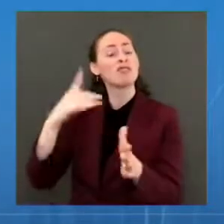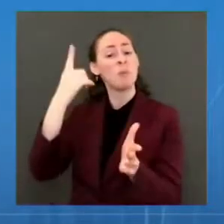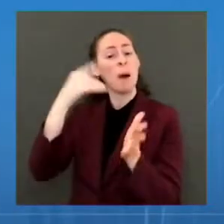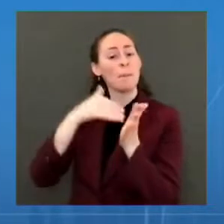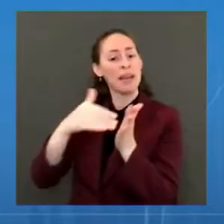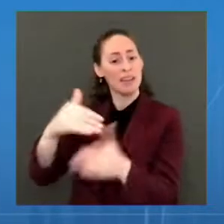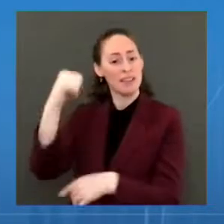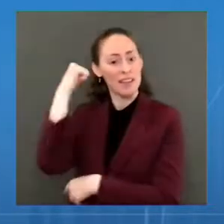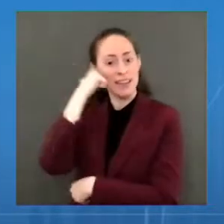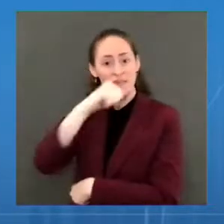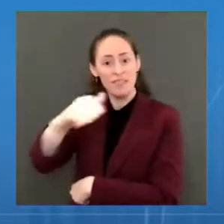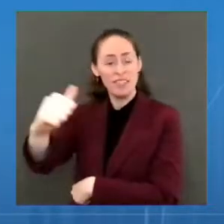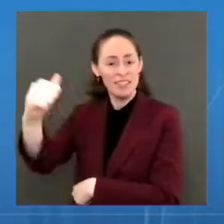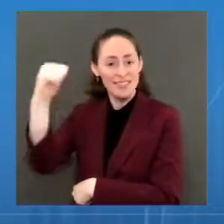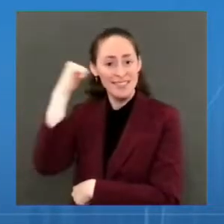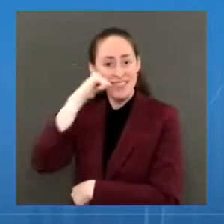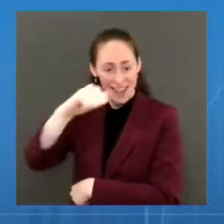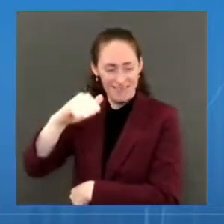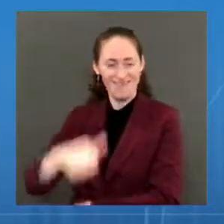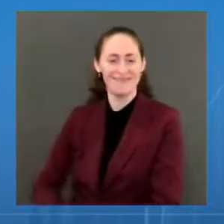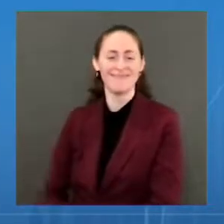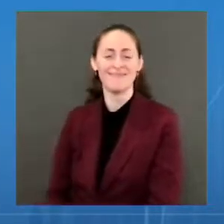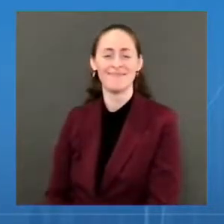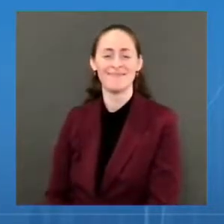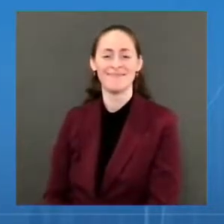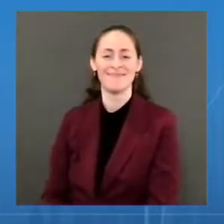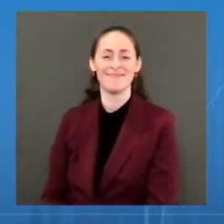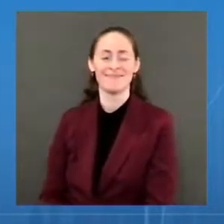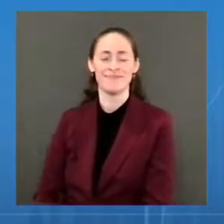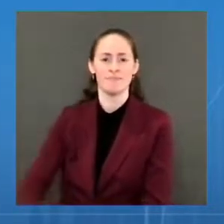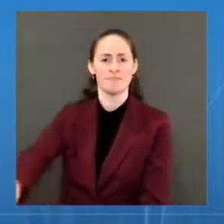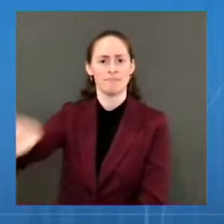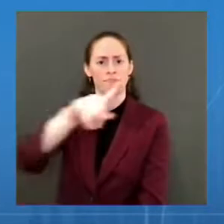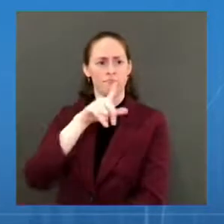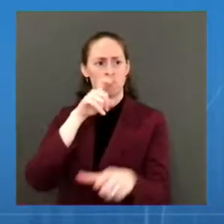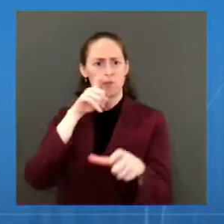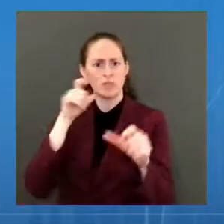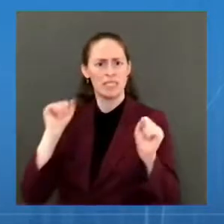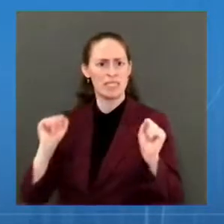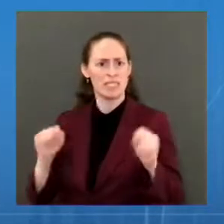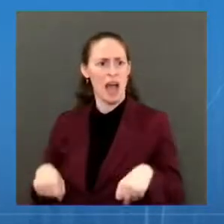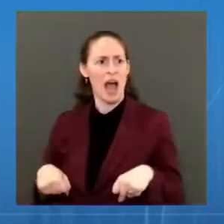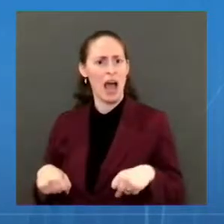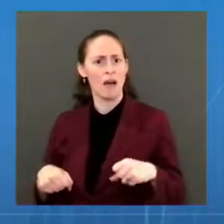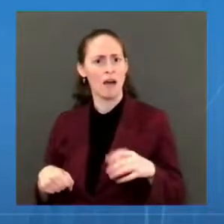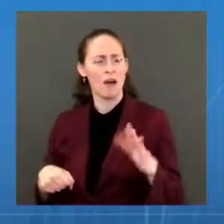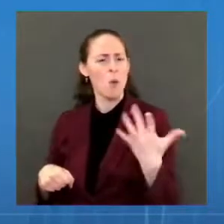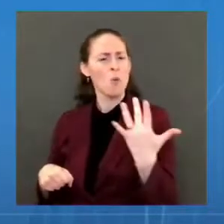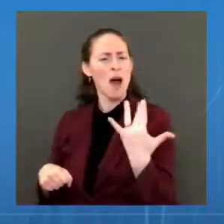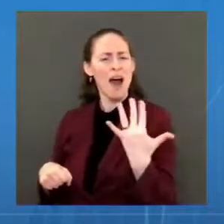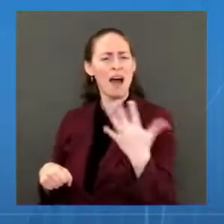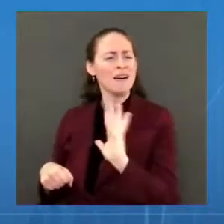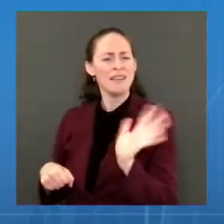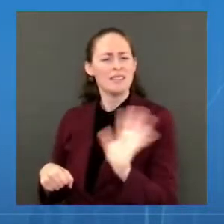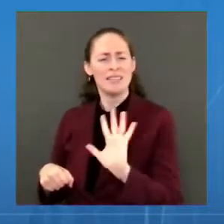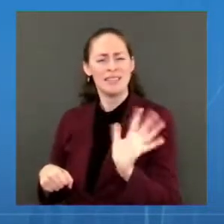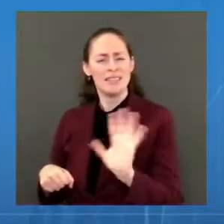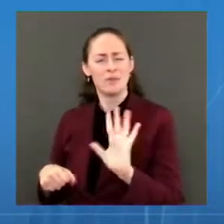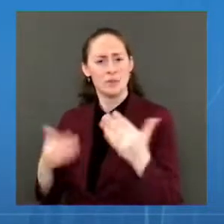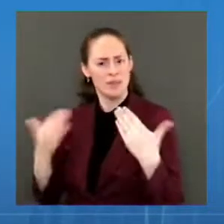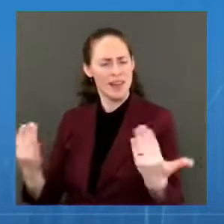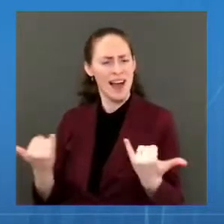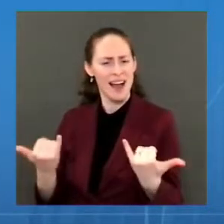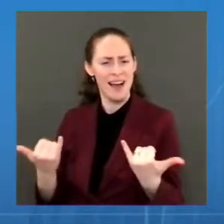doctors said, the message to everyone who is eligible is clear. Don't delay, get your booster shot so you can